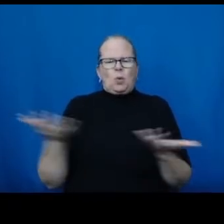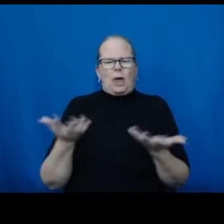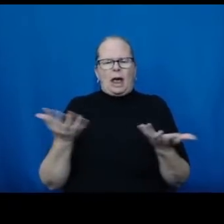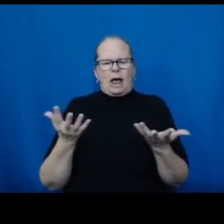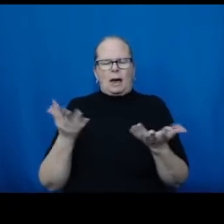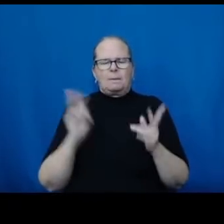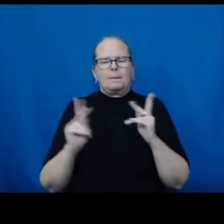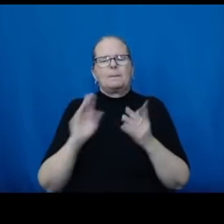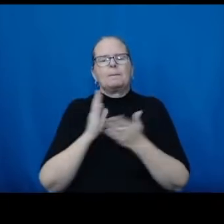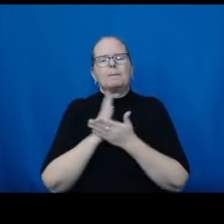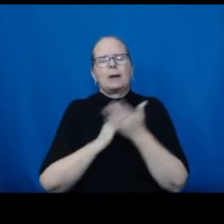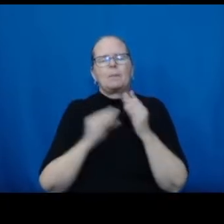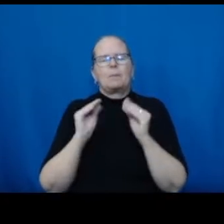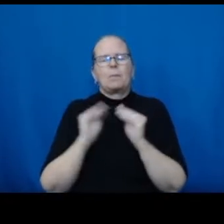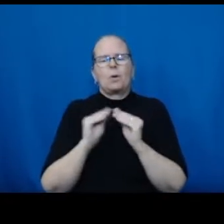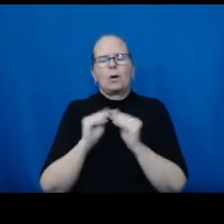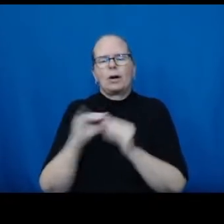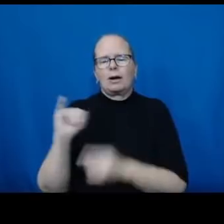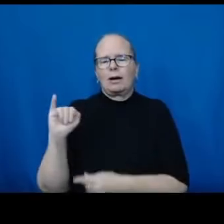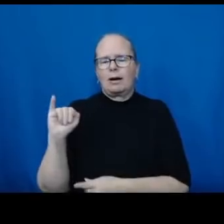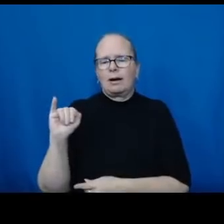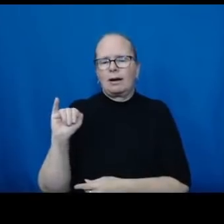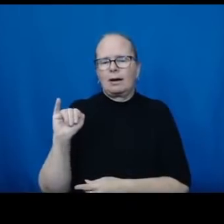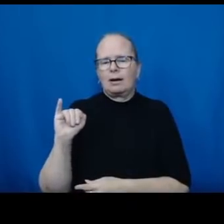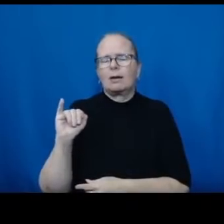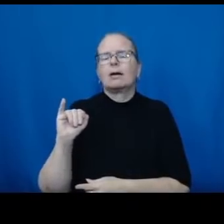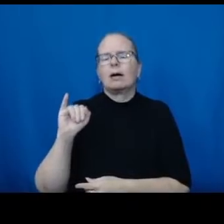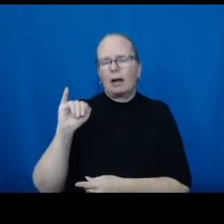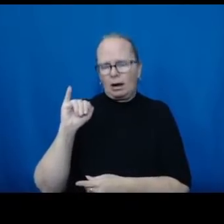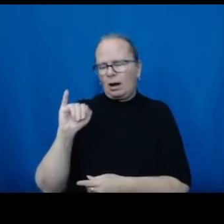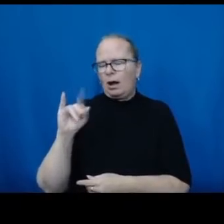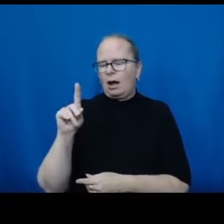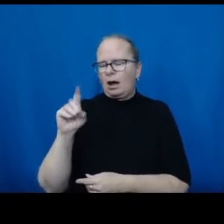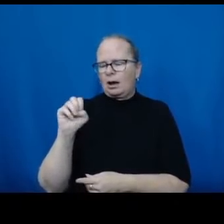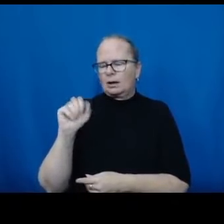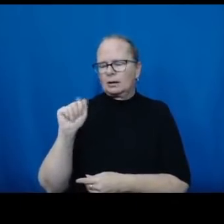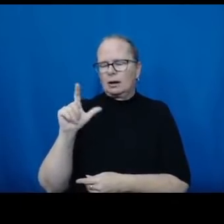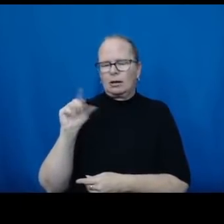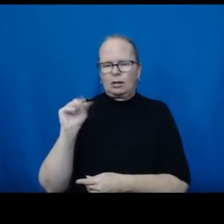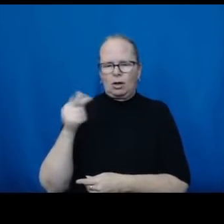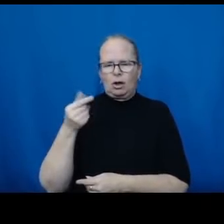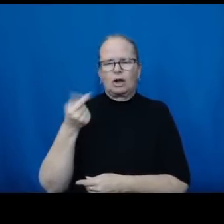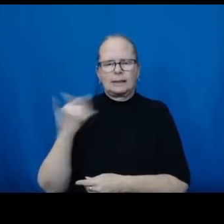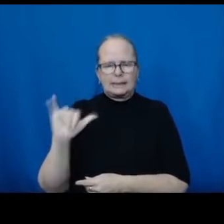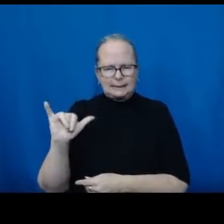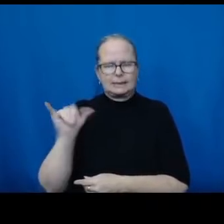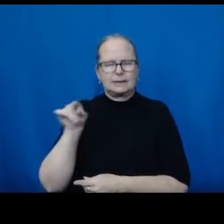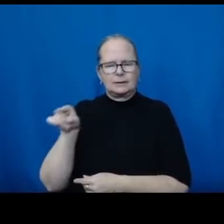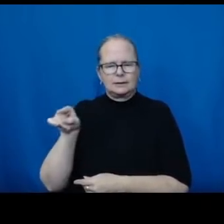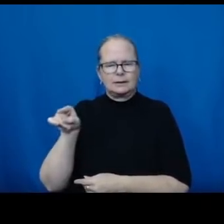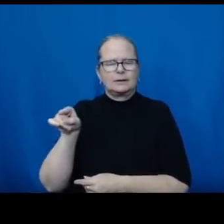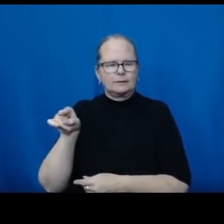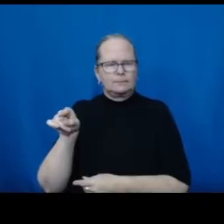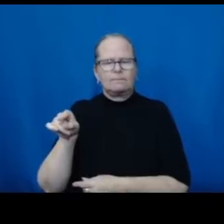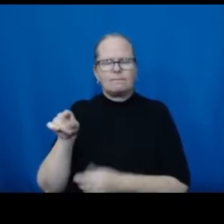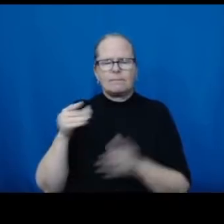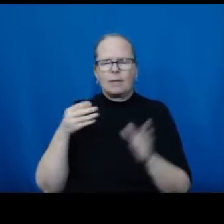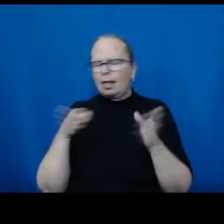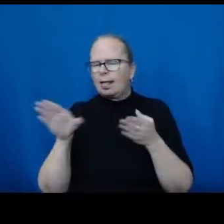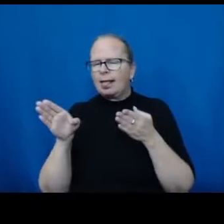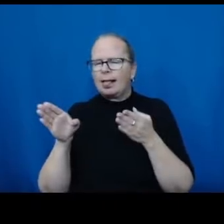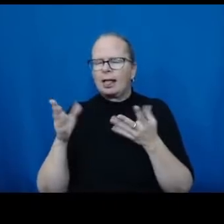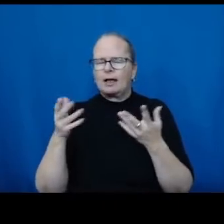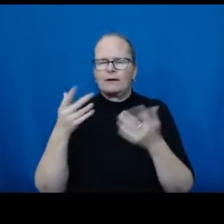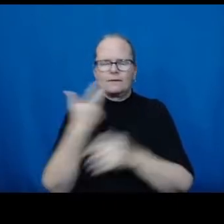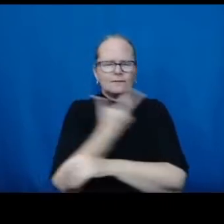very effective at injecting this idea of rights and freedom and choice. And it's private and you